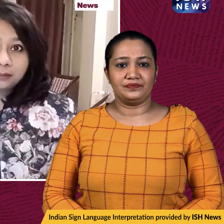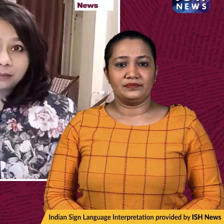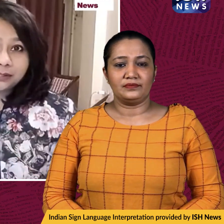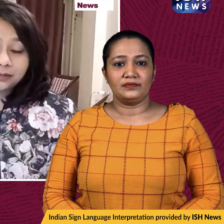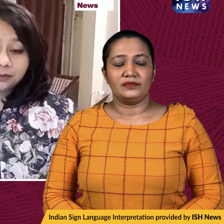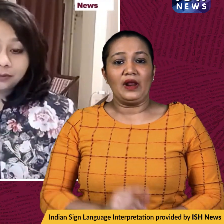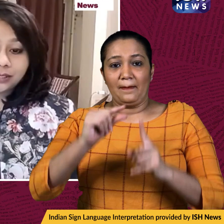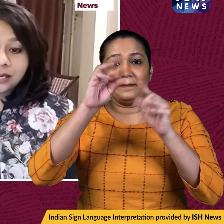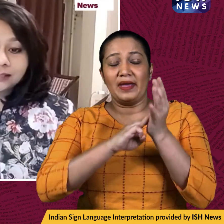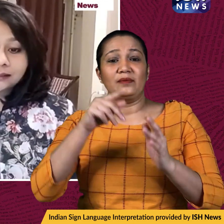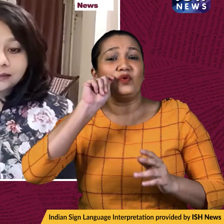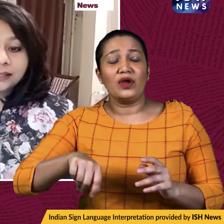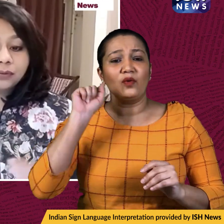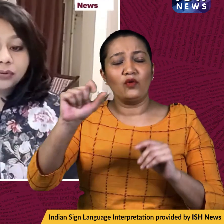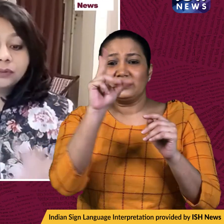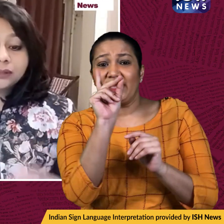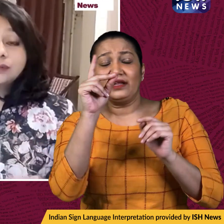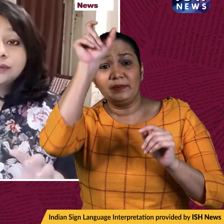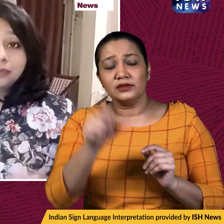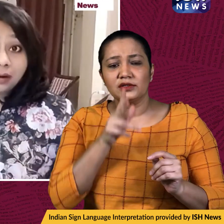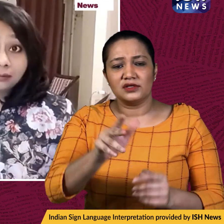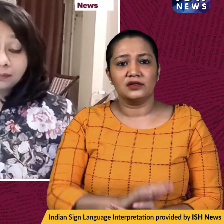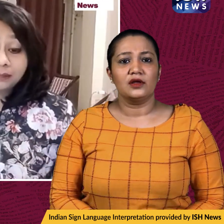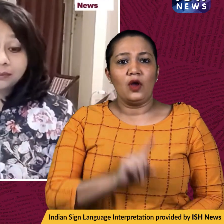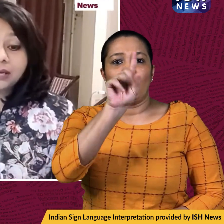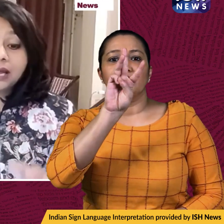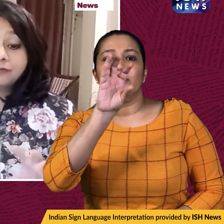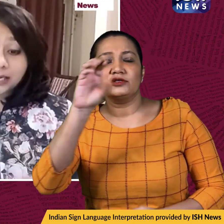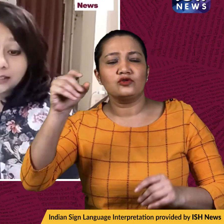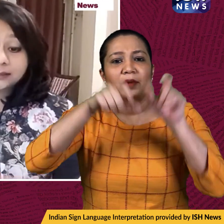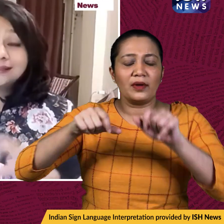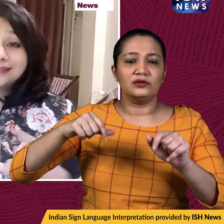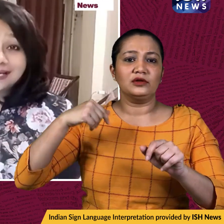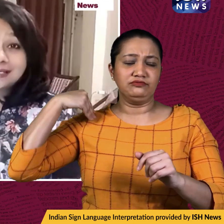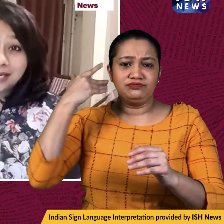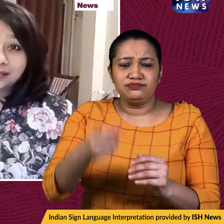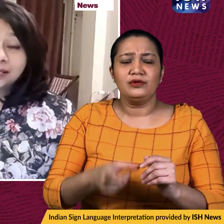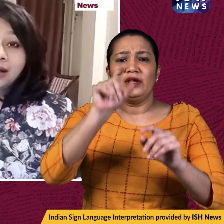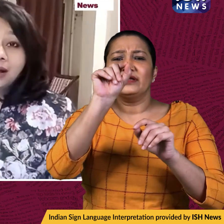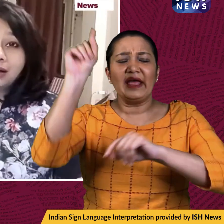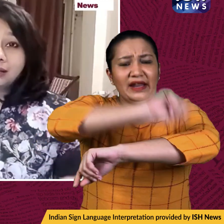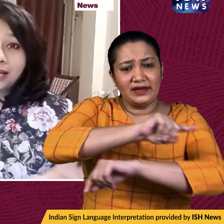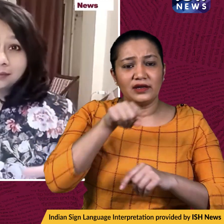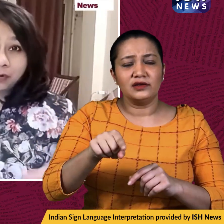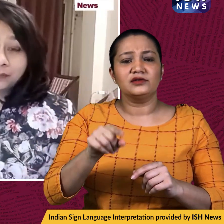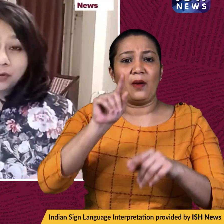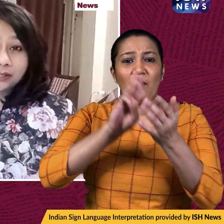Deputy Prime Minister of Ukraine has said that more than 1,300 people have died in the 10 days